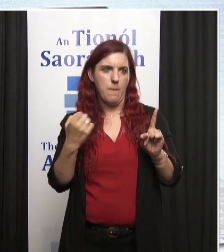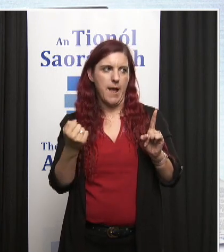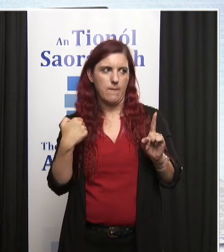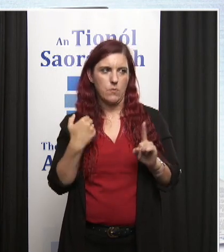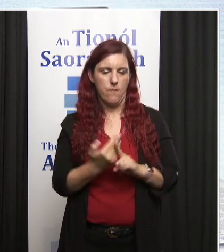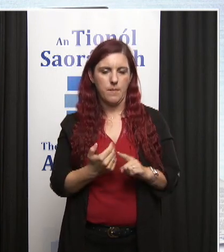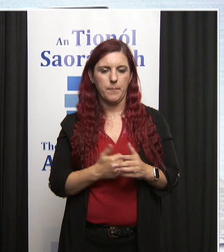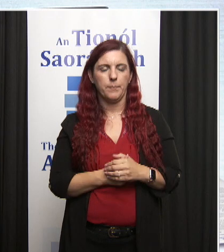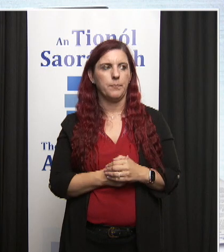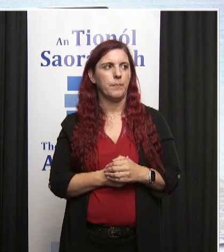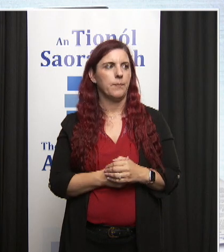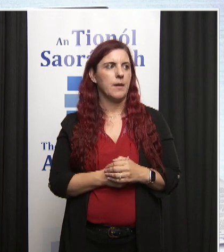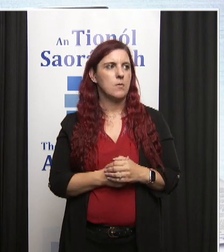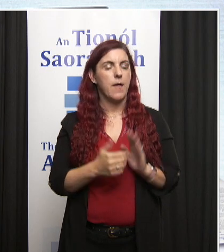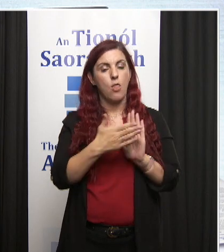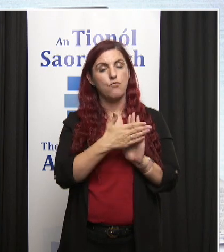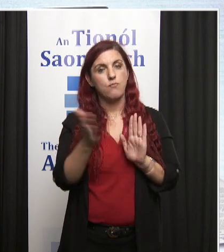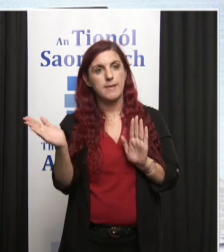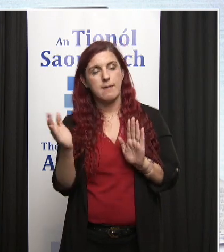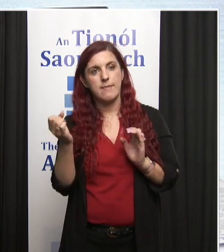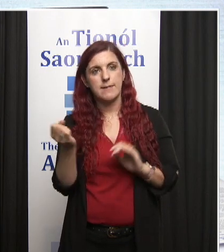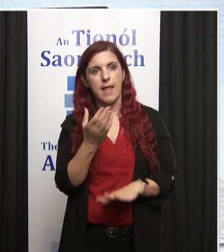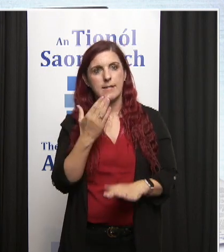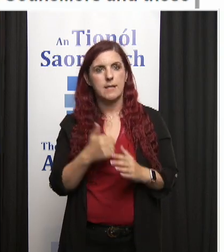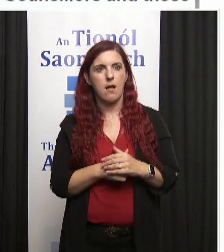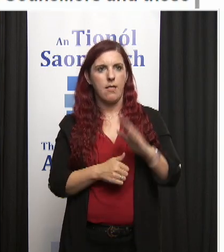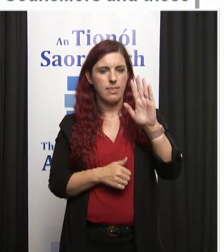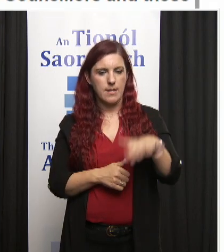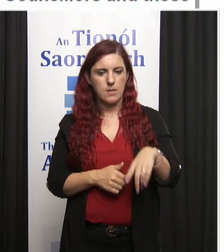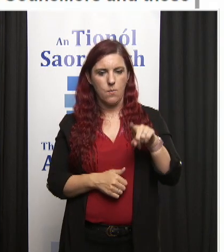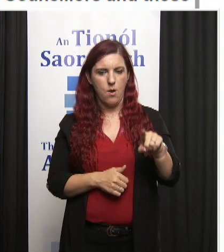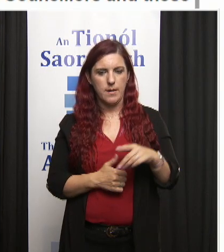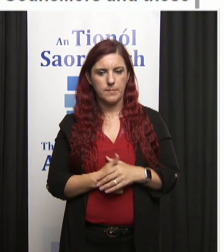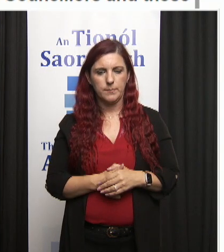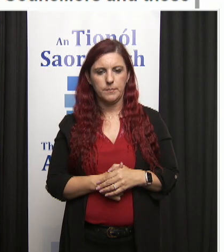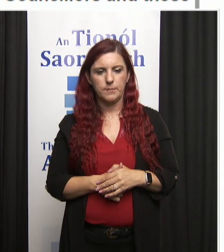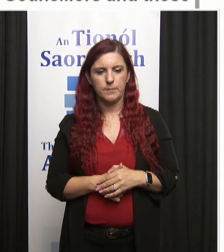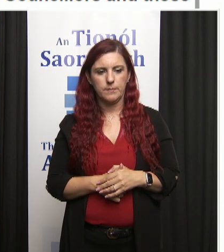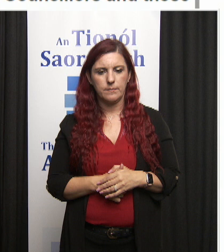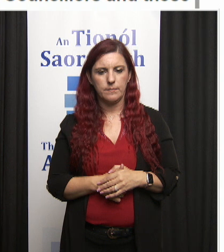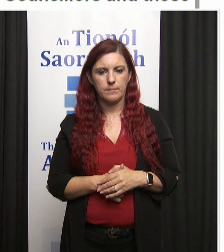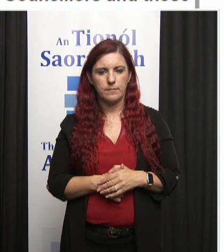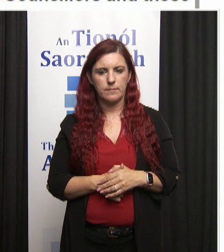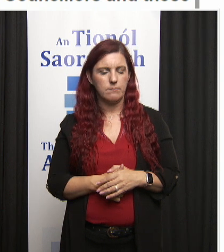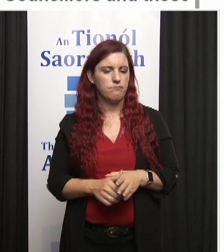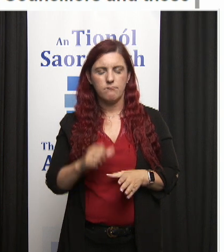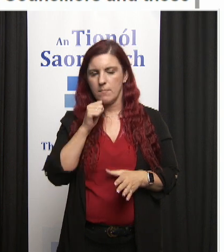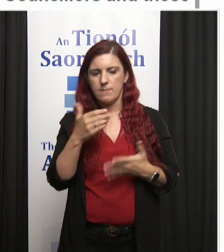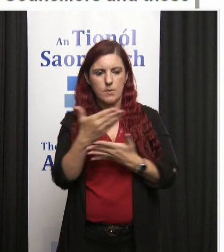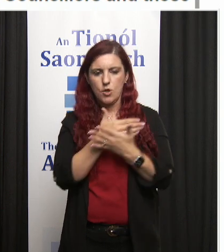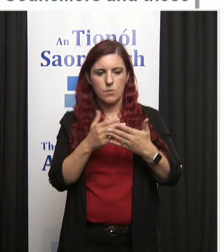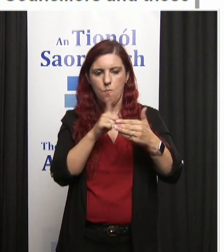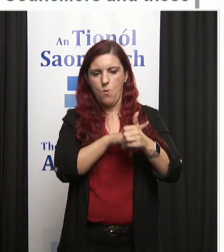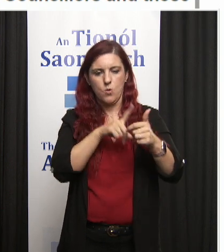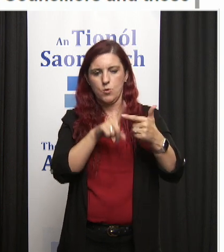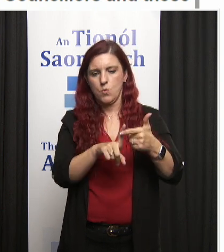So on the rest of the slides then, on this slide, we did not get to discuss point